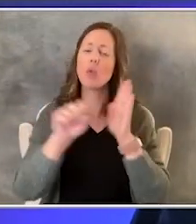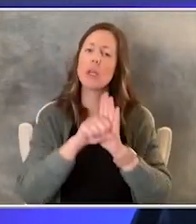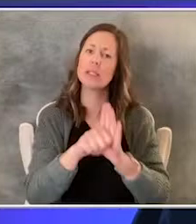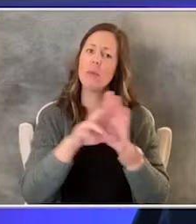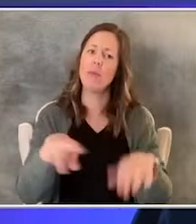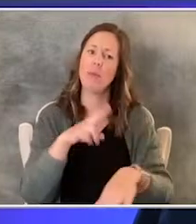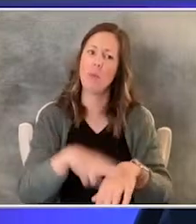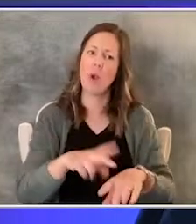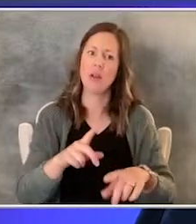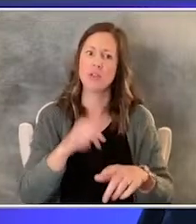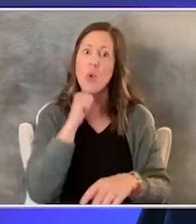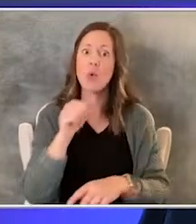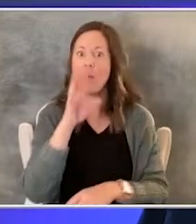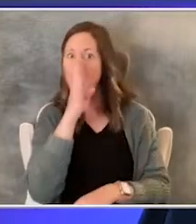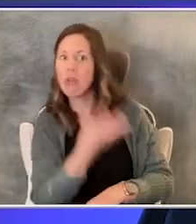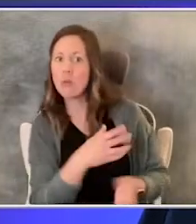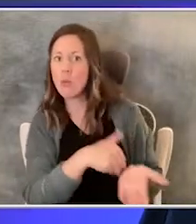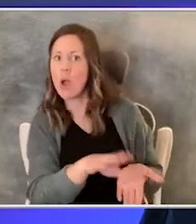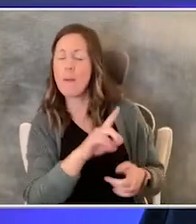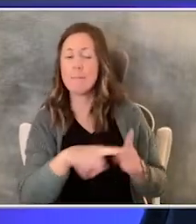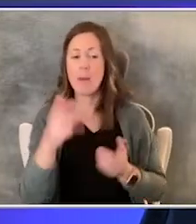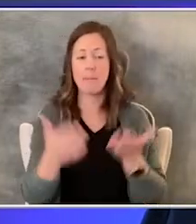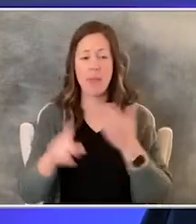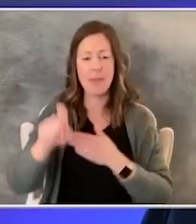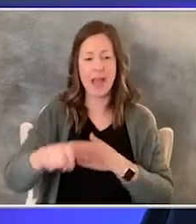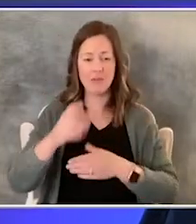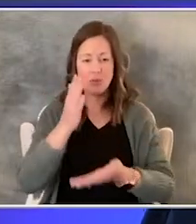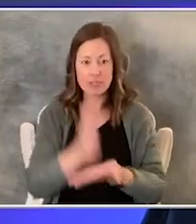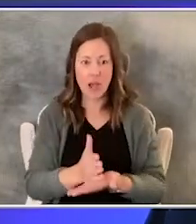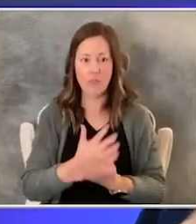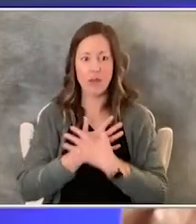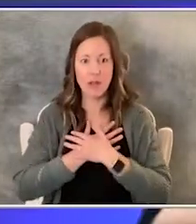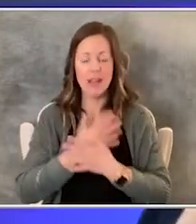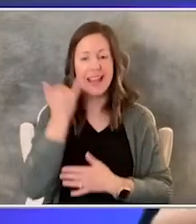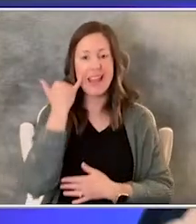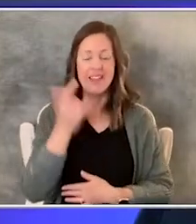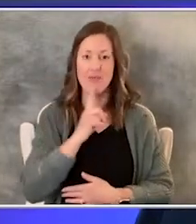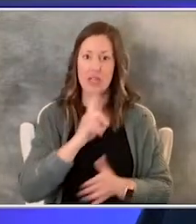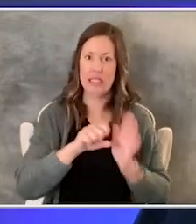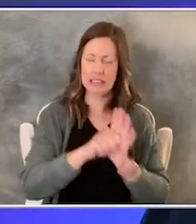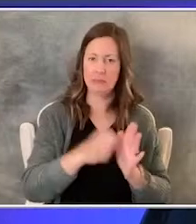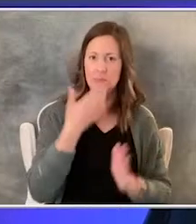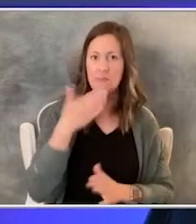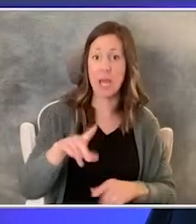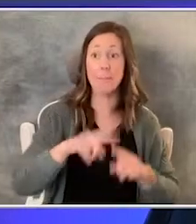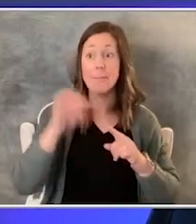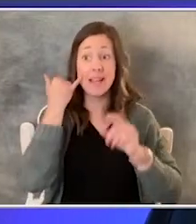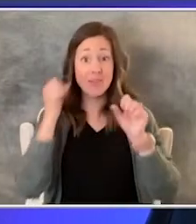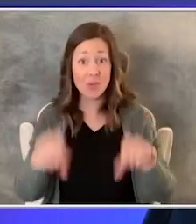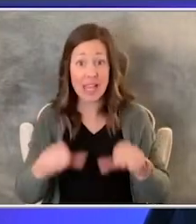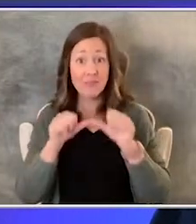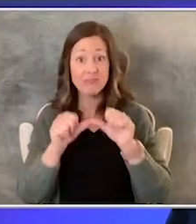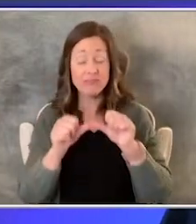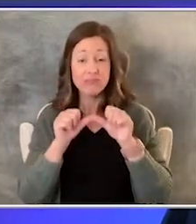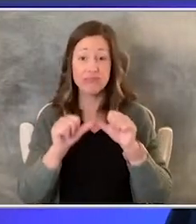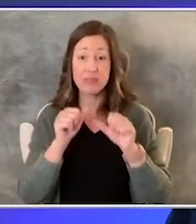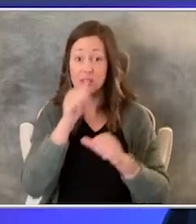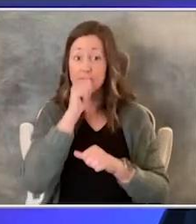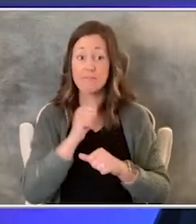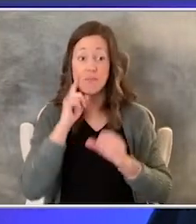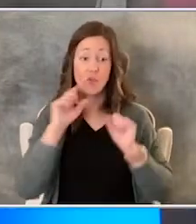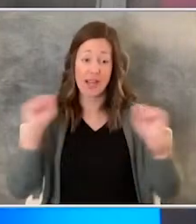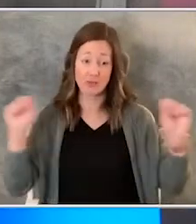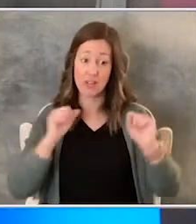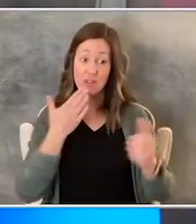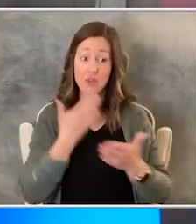veins from the legs don't last as long as the mammary artery. The mammary artery typically lasts you your whole life. Yeah. And